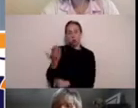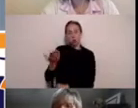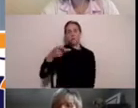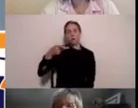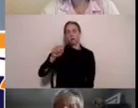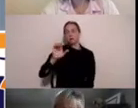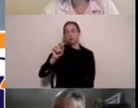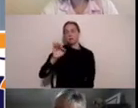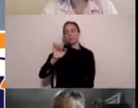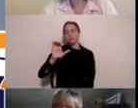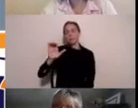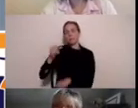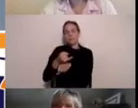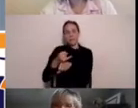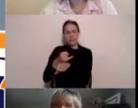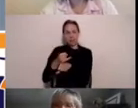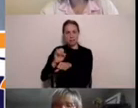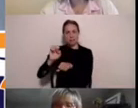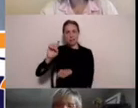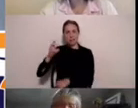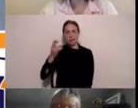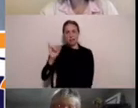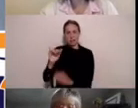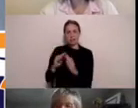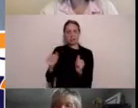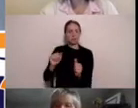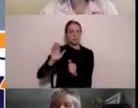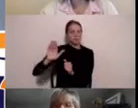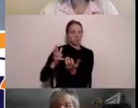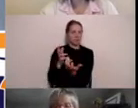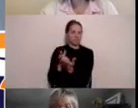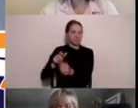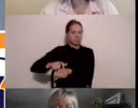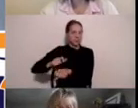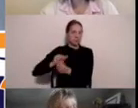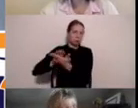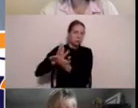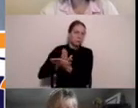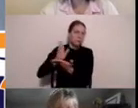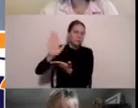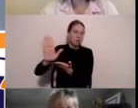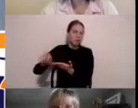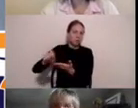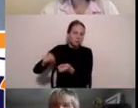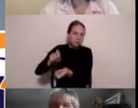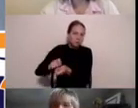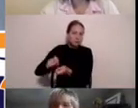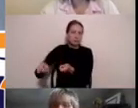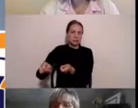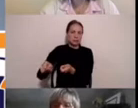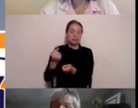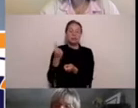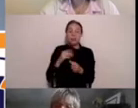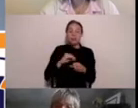systems at a time that worked for them, and also address some of their unique needs as well. But again, as the pandemic unfolded,